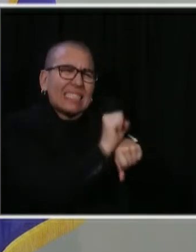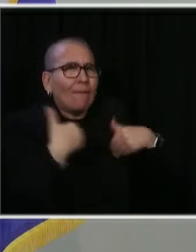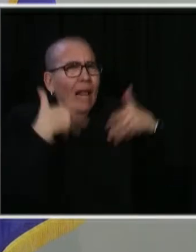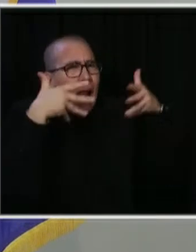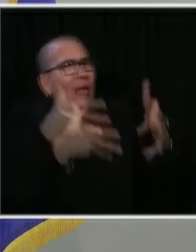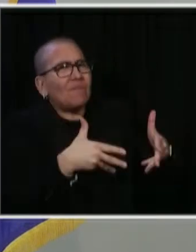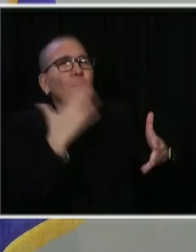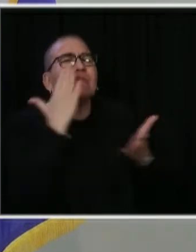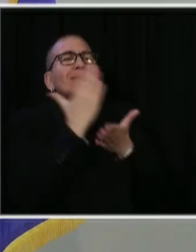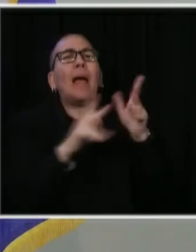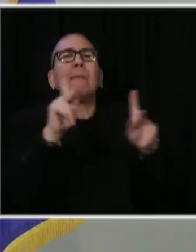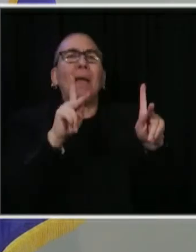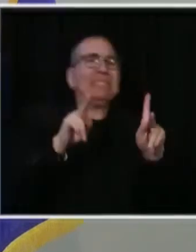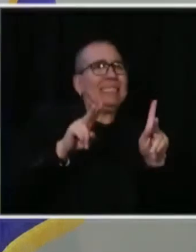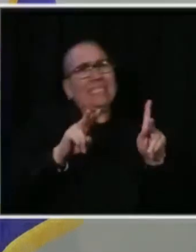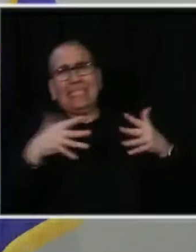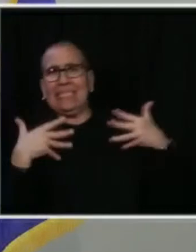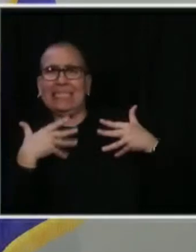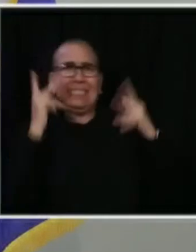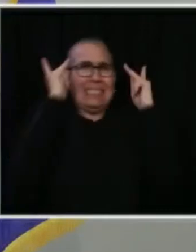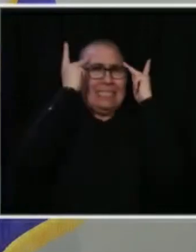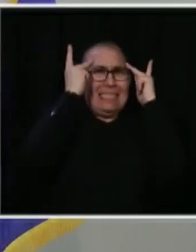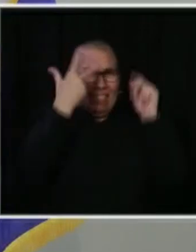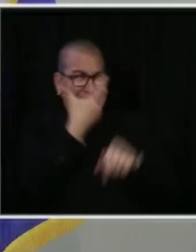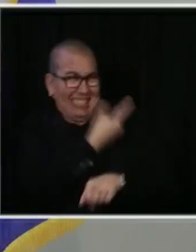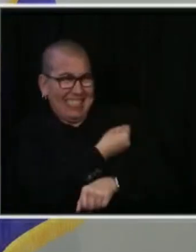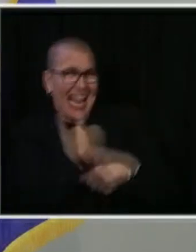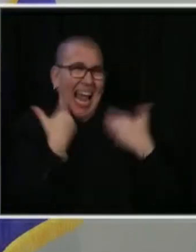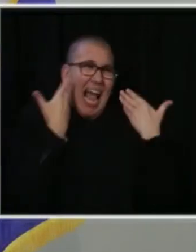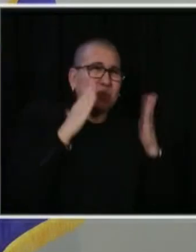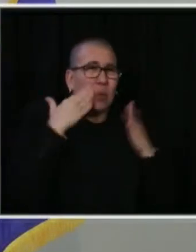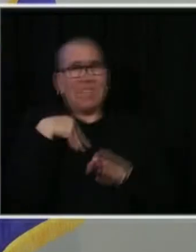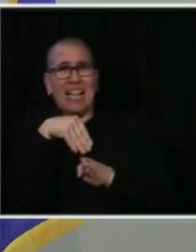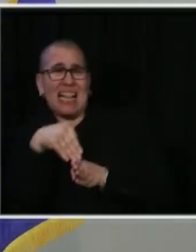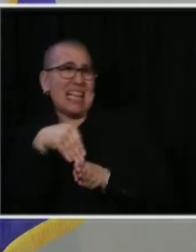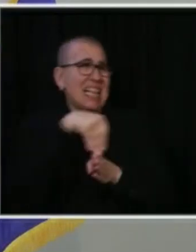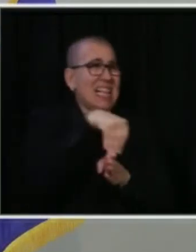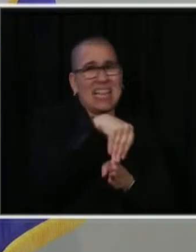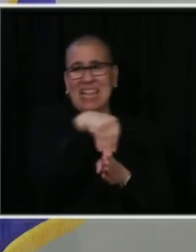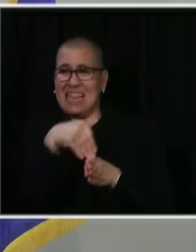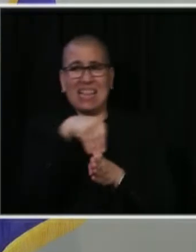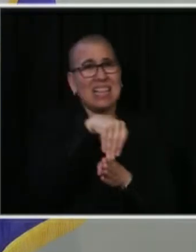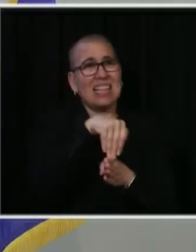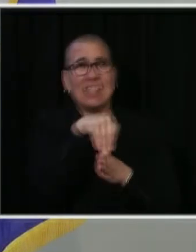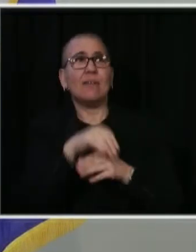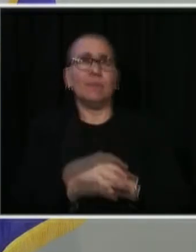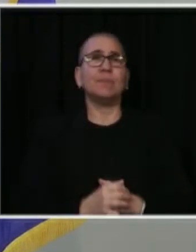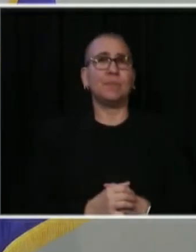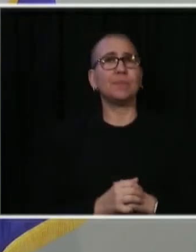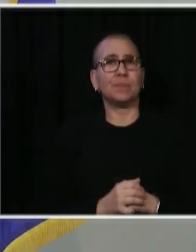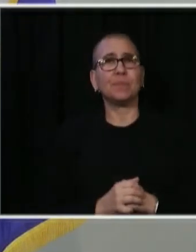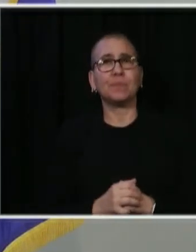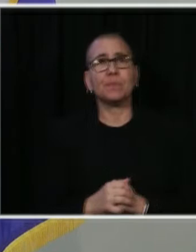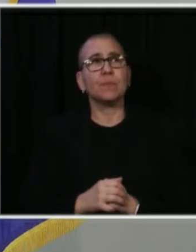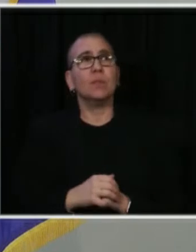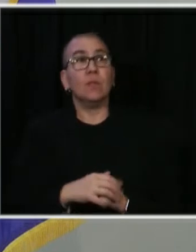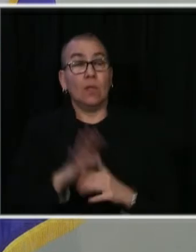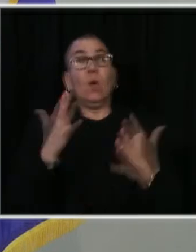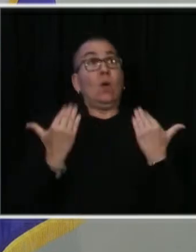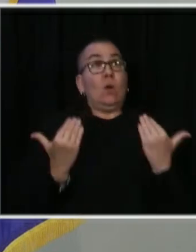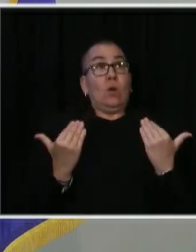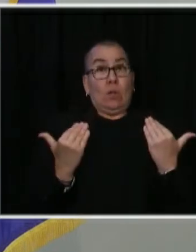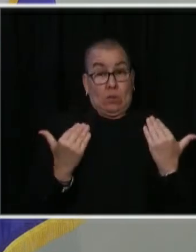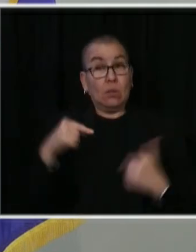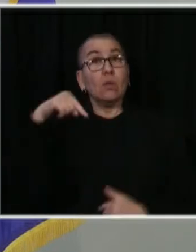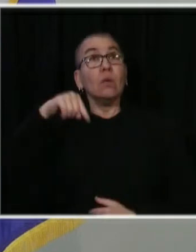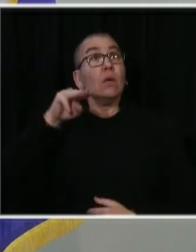a lot of it, we still saw some pretty high capacities. And as I said, we're still losing way too many Minnesotans, 13 today, that